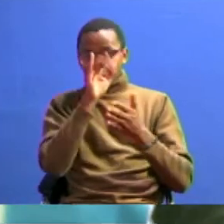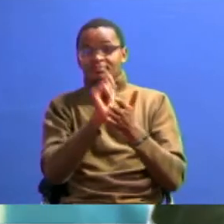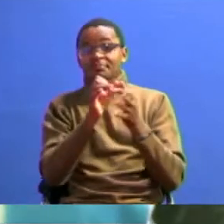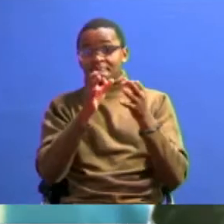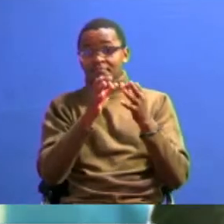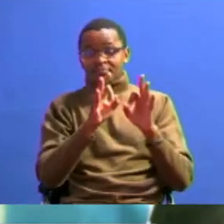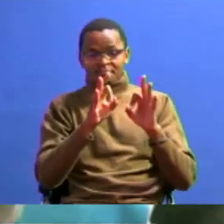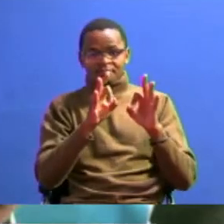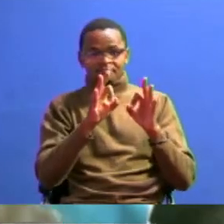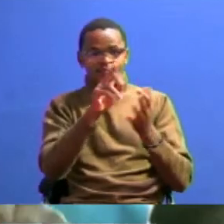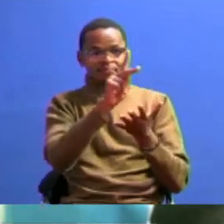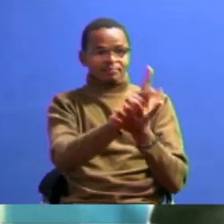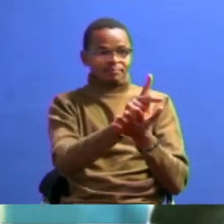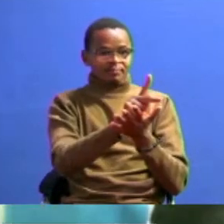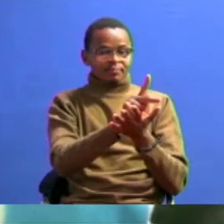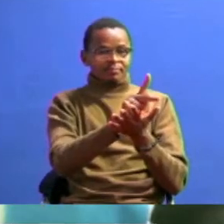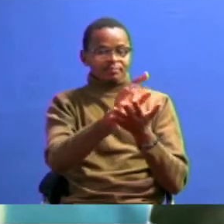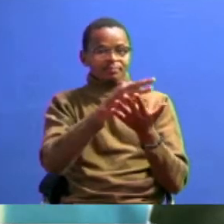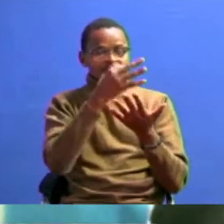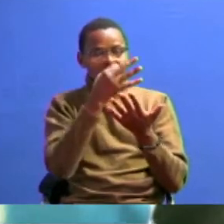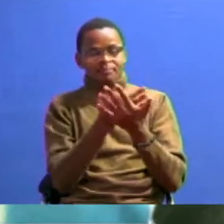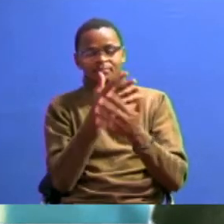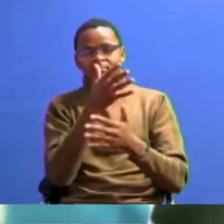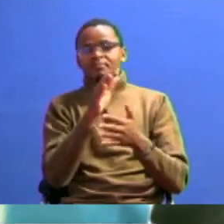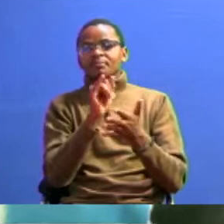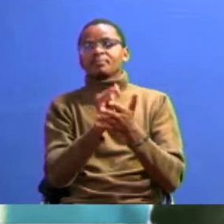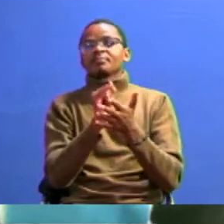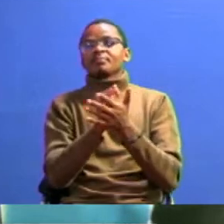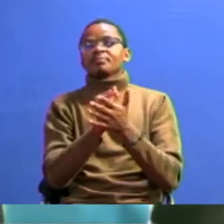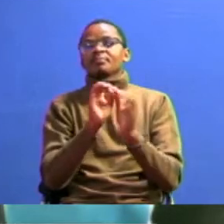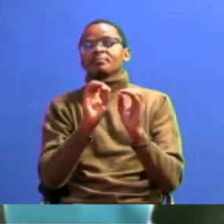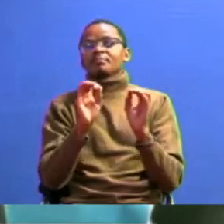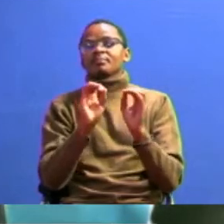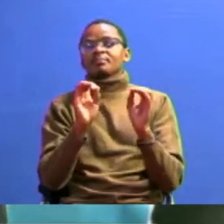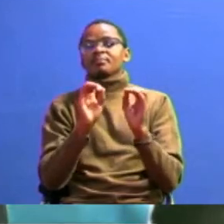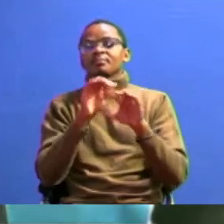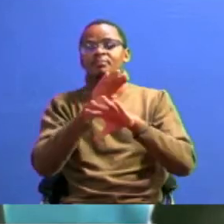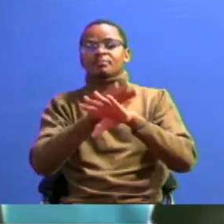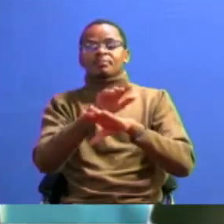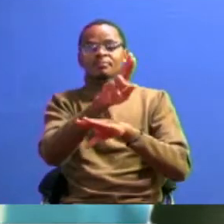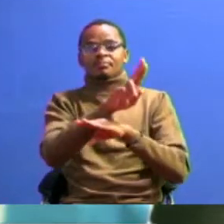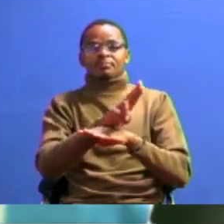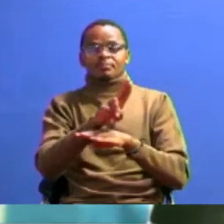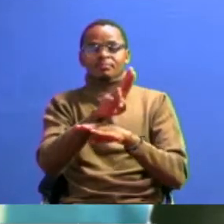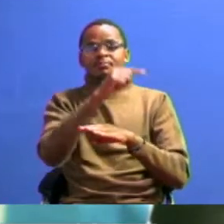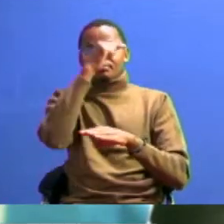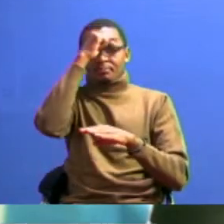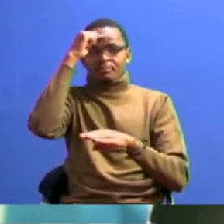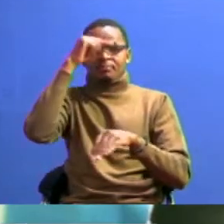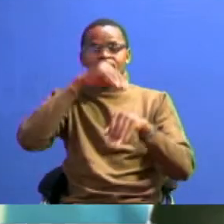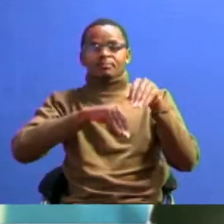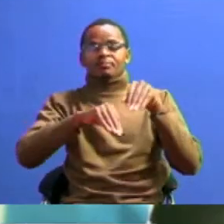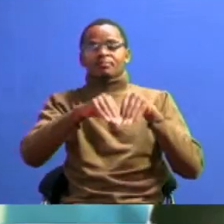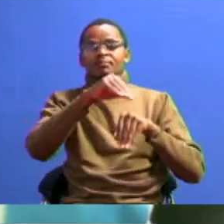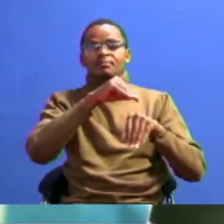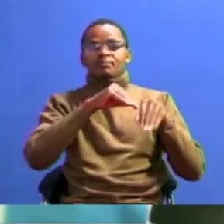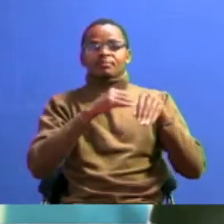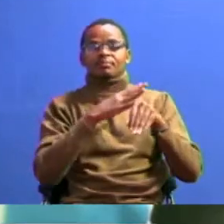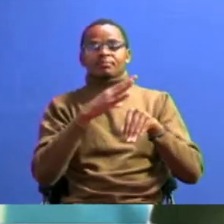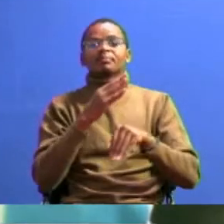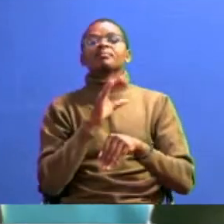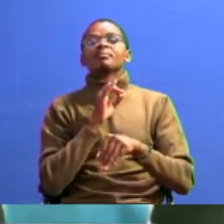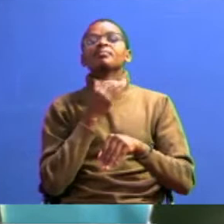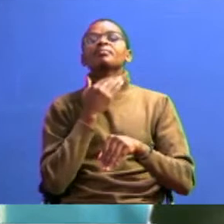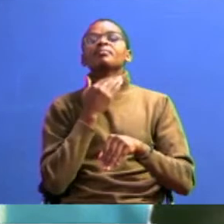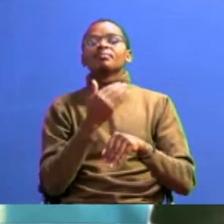we put money in a fund, that money will not go into good use because of corruption. And I want to